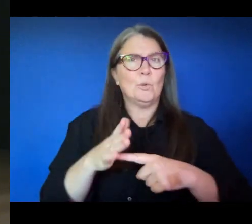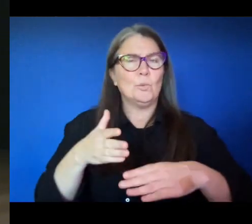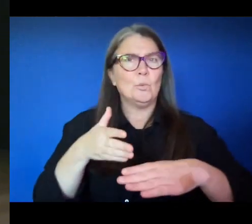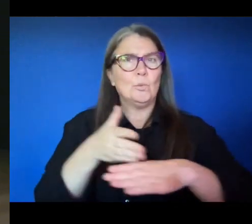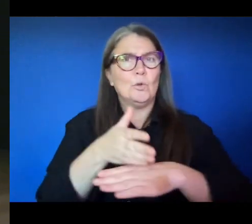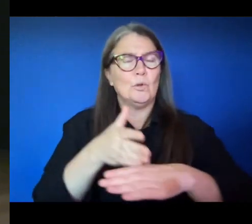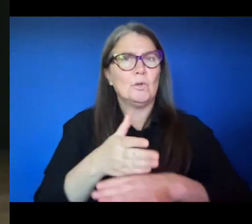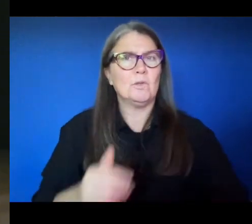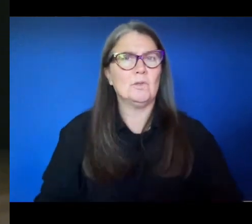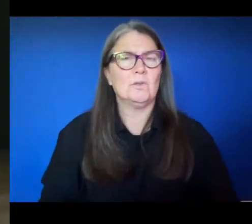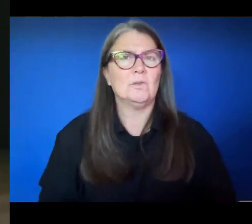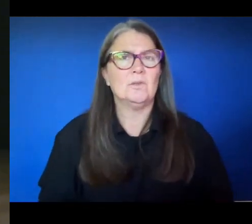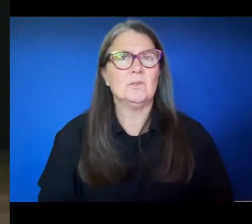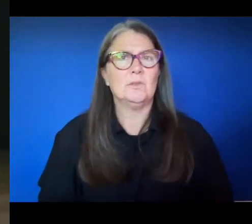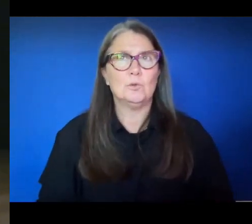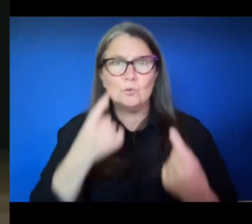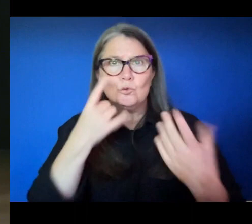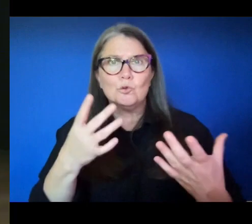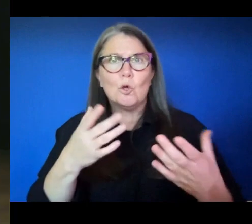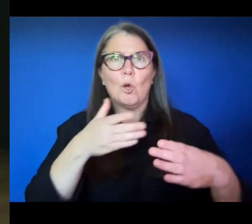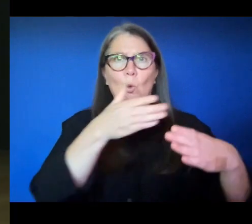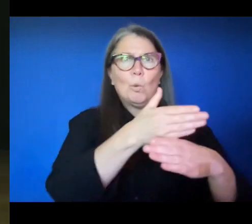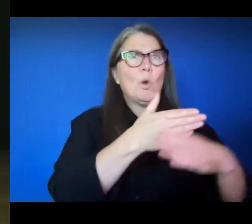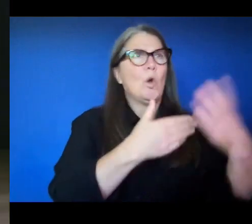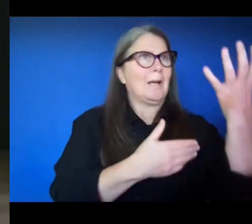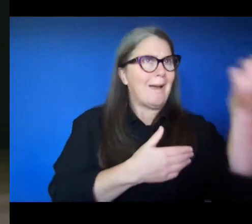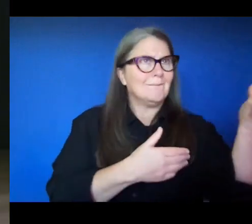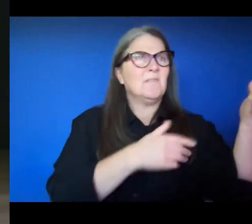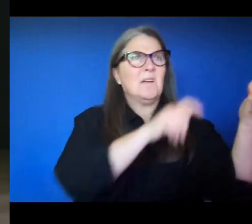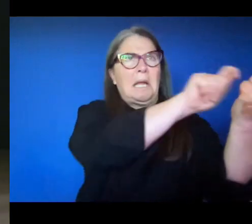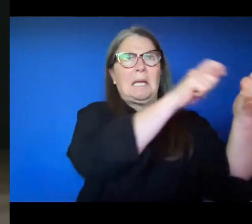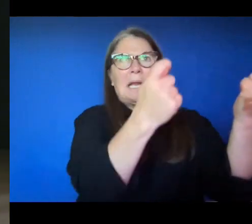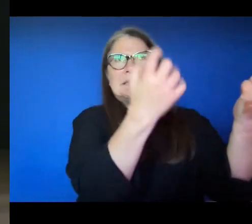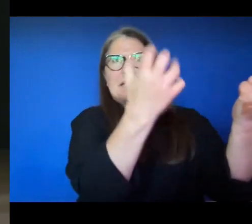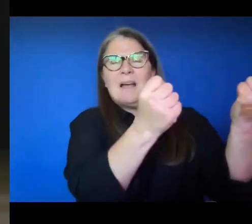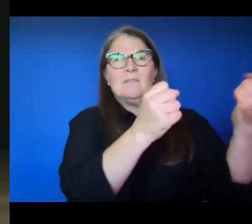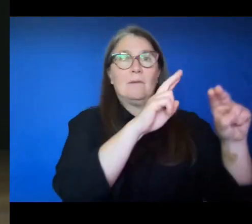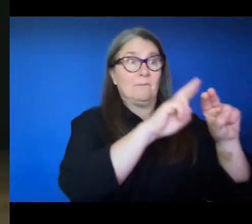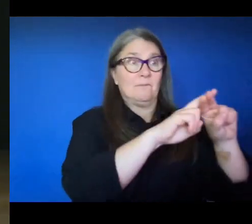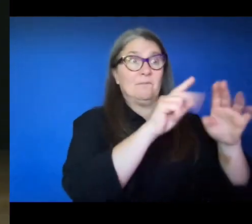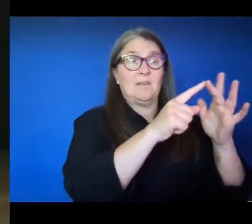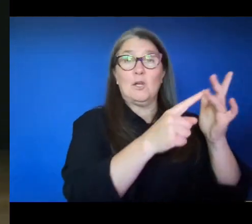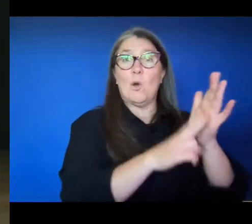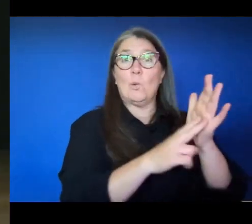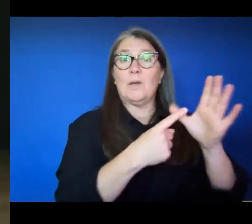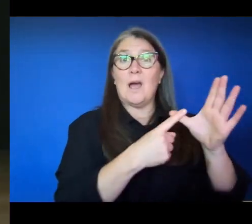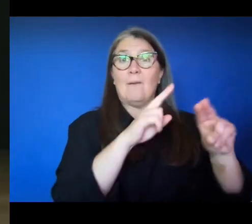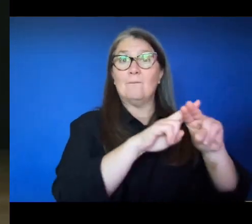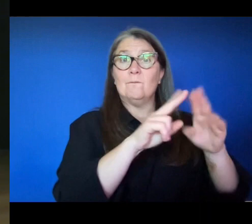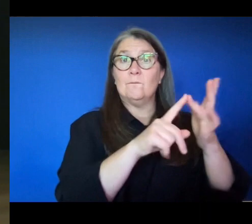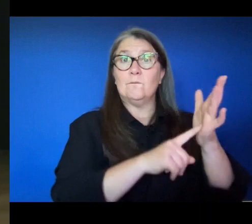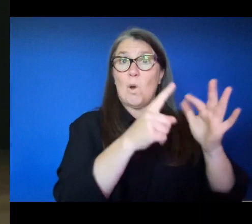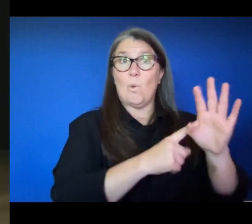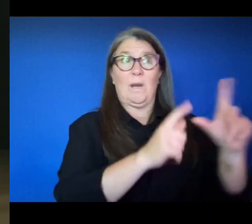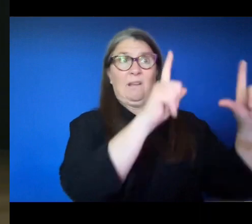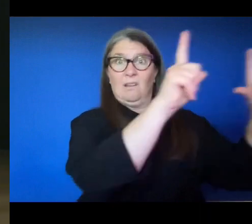other works. There's like a Fiona Foley work sharing space with a Tom